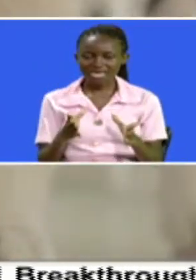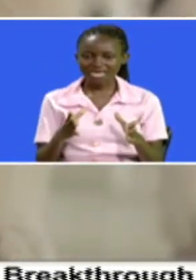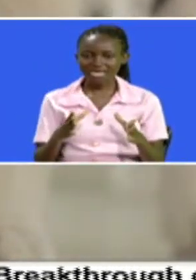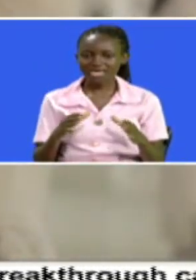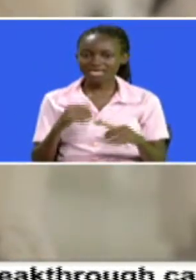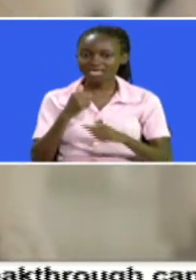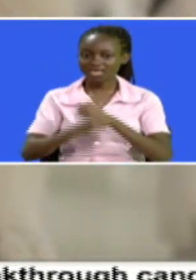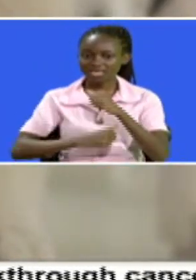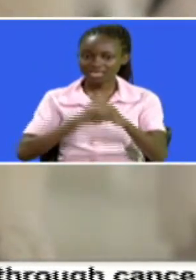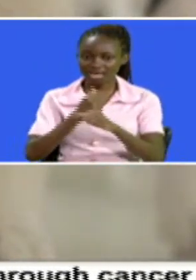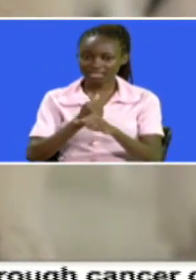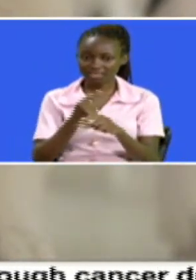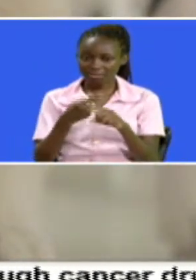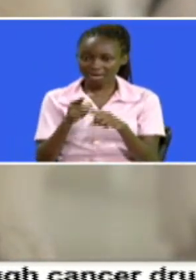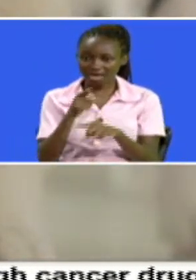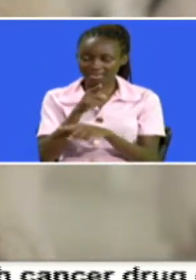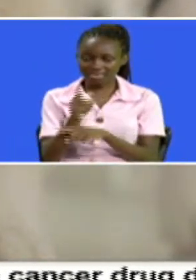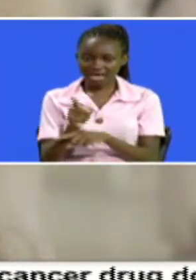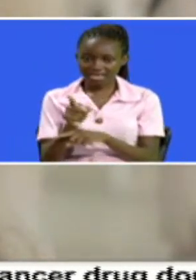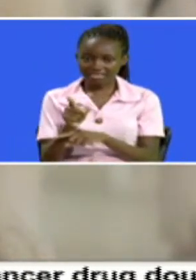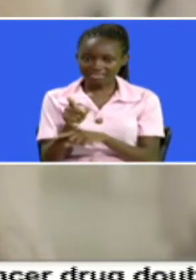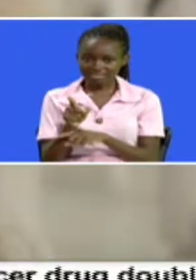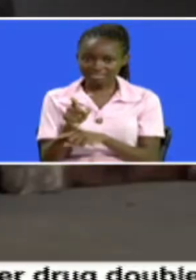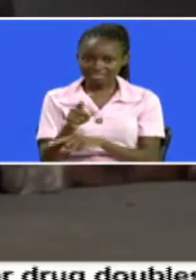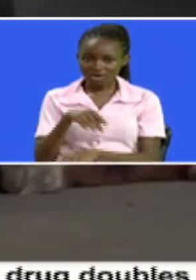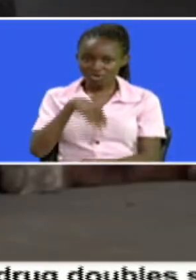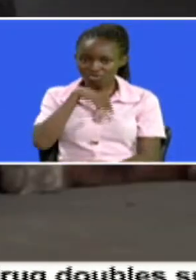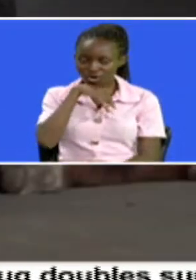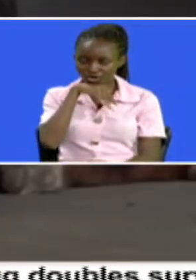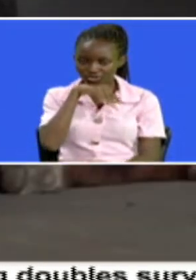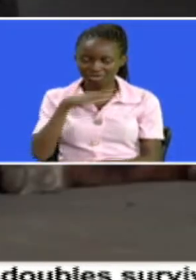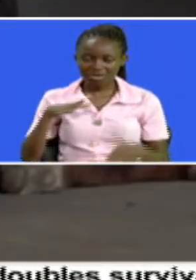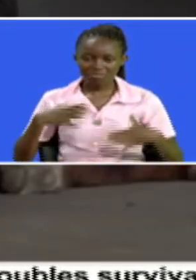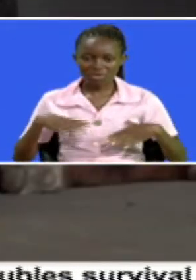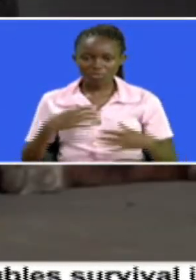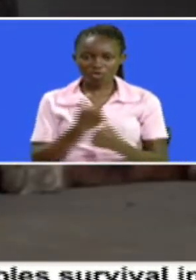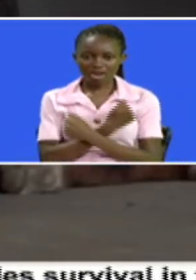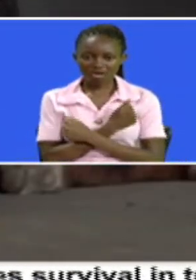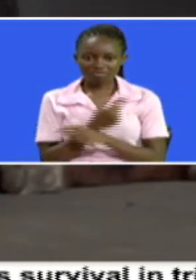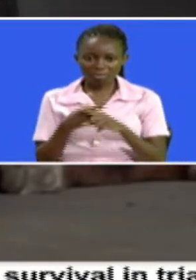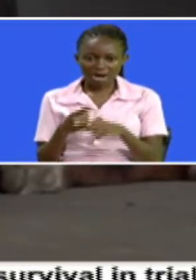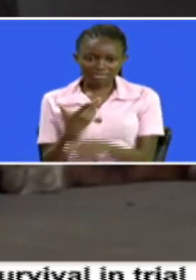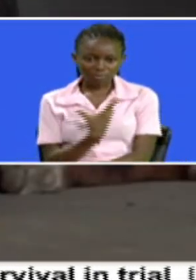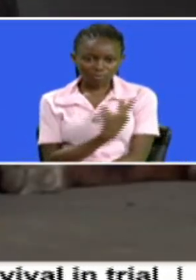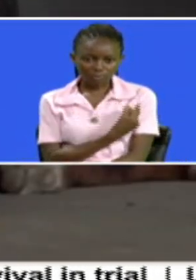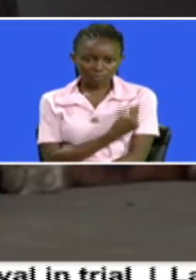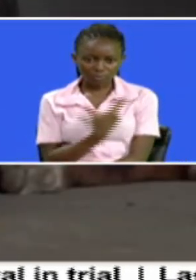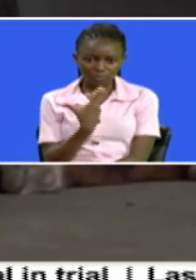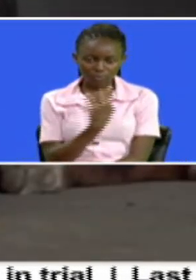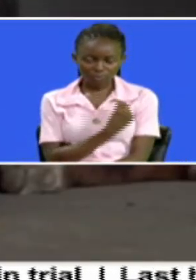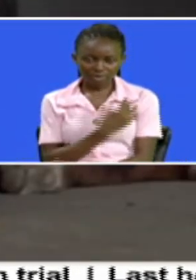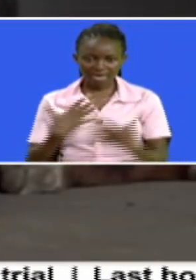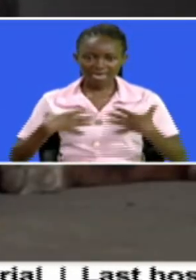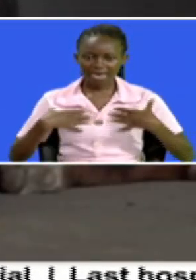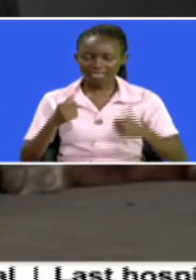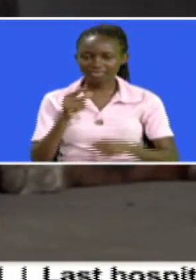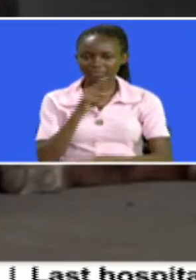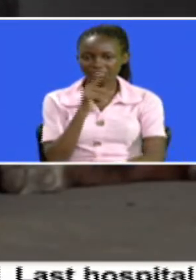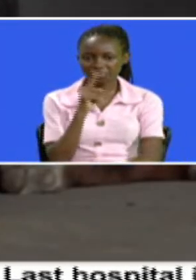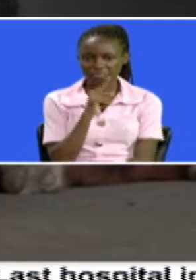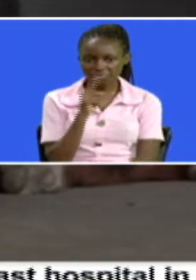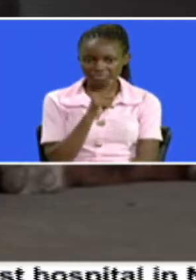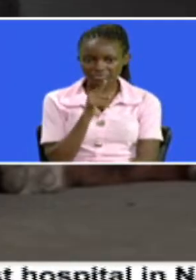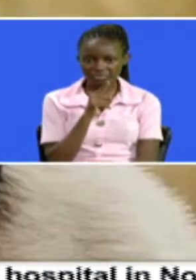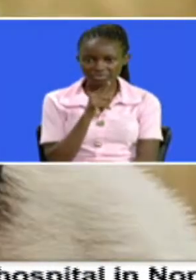Whereas it's one of the most popular pets world over, unvaccinated dogs remain a public health threat.